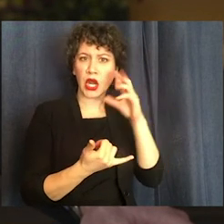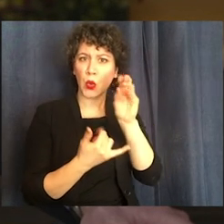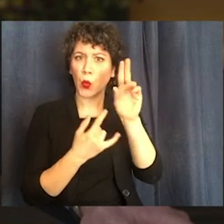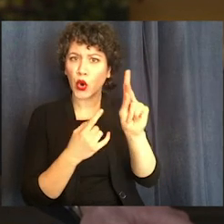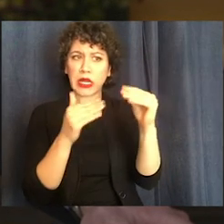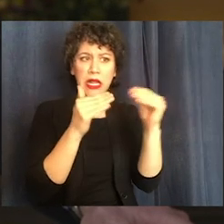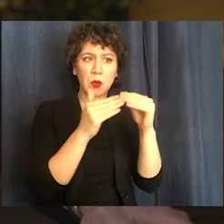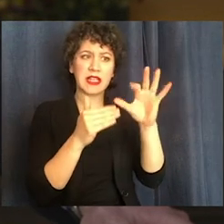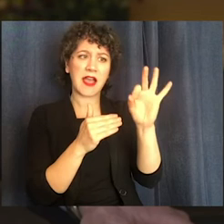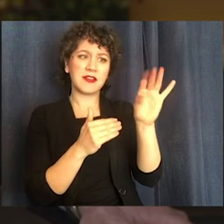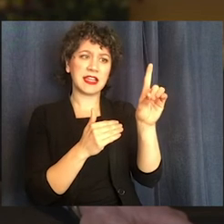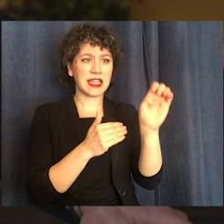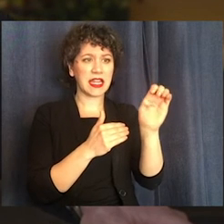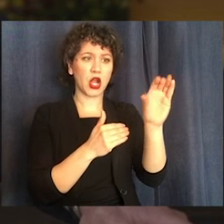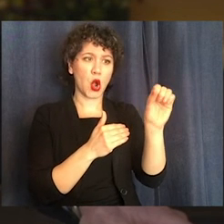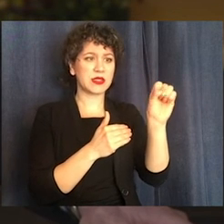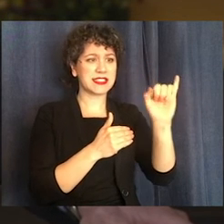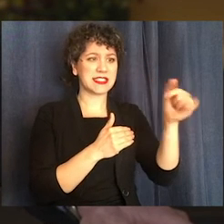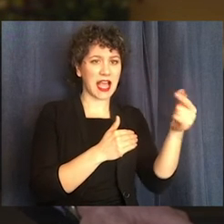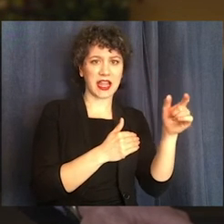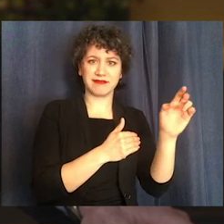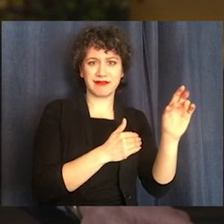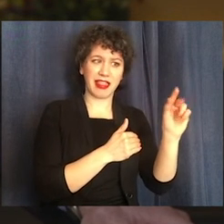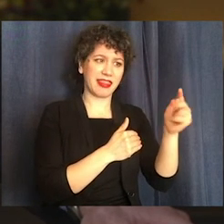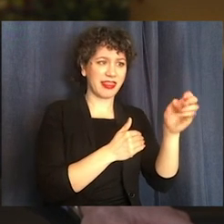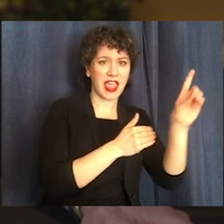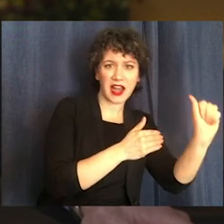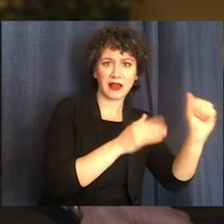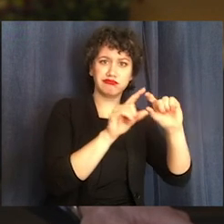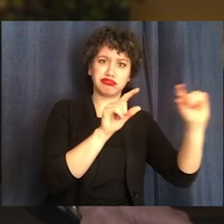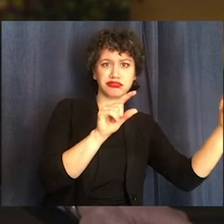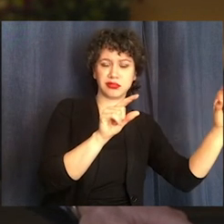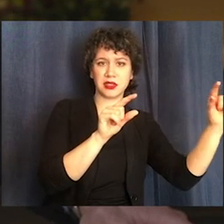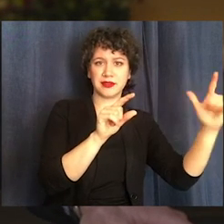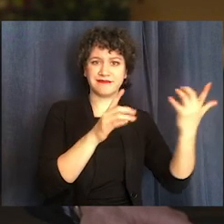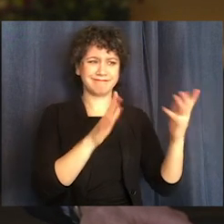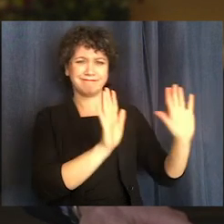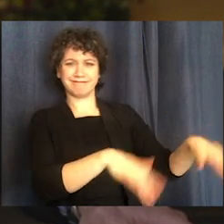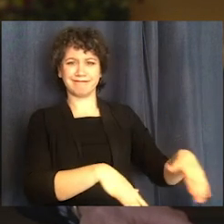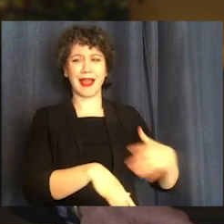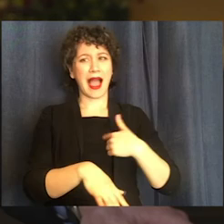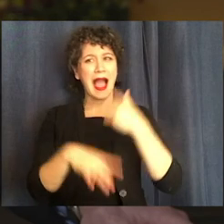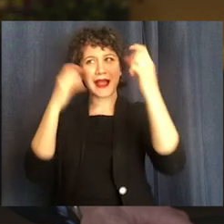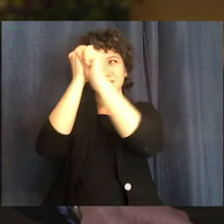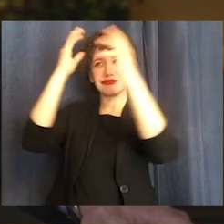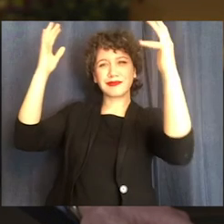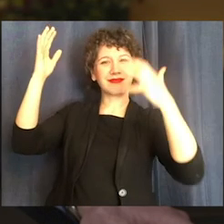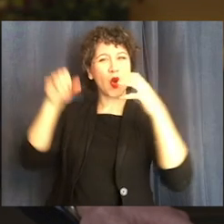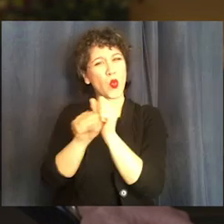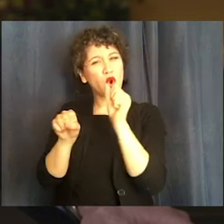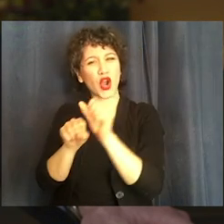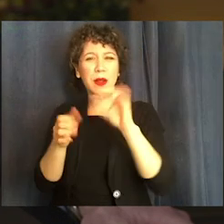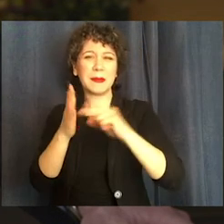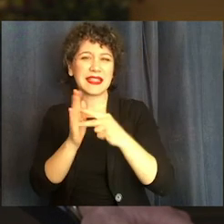and off of semi-trucks, hauling hundreds of pounds worth of bottles and cans up and down stairs, in and out of coolers, delivering beer and soda